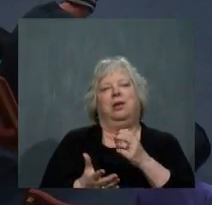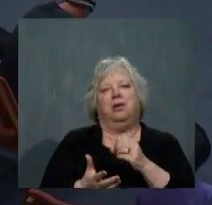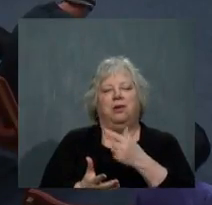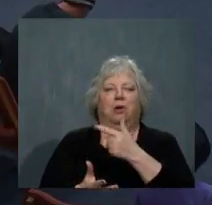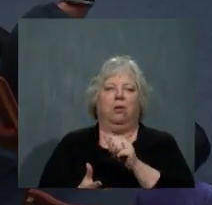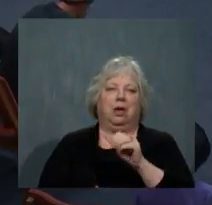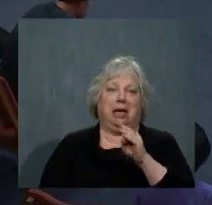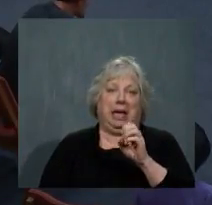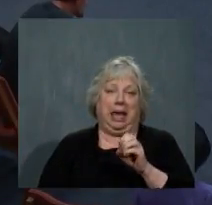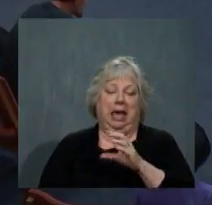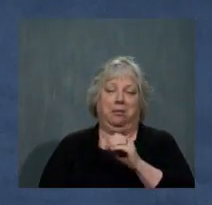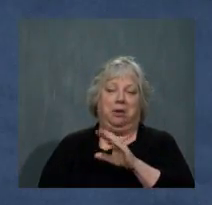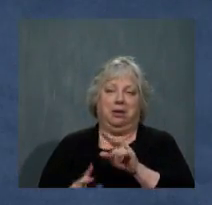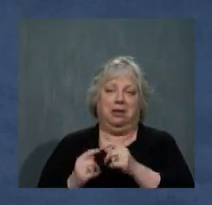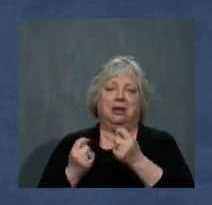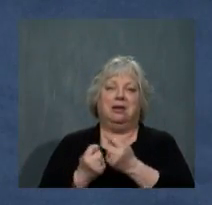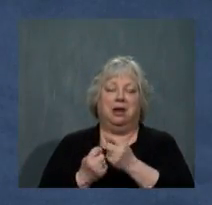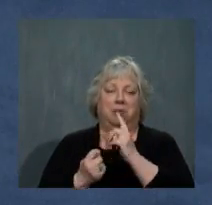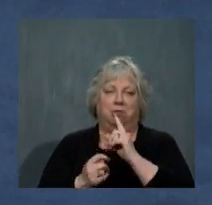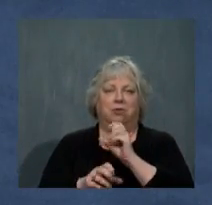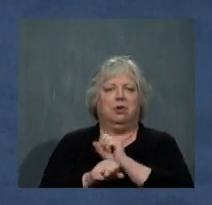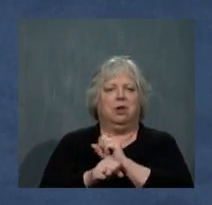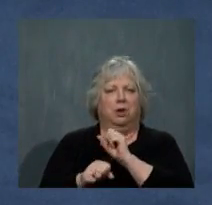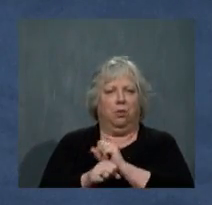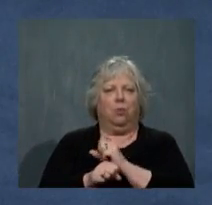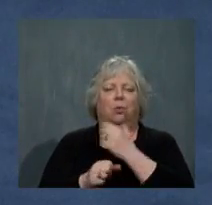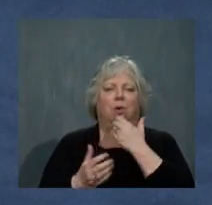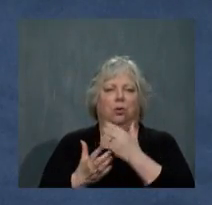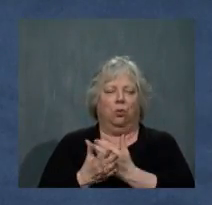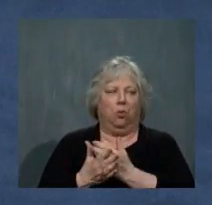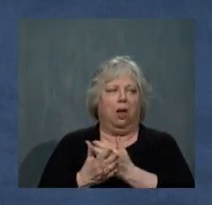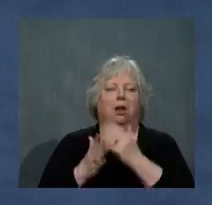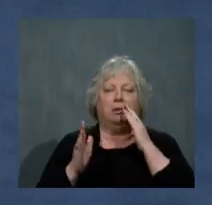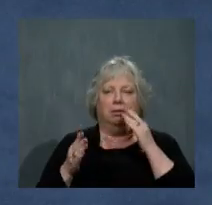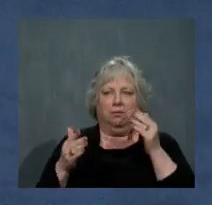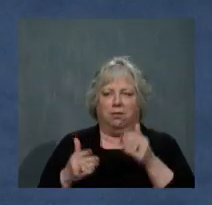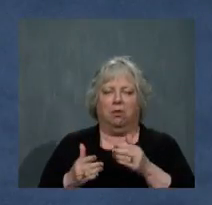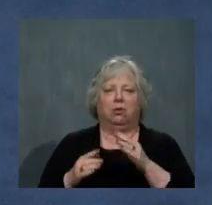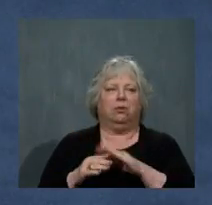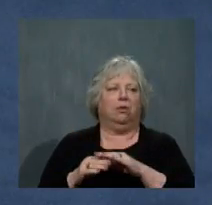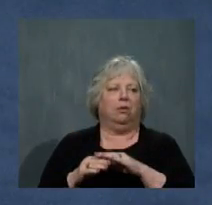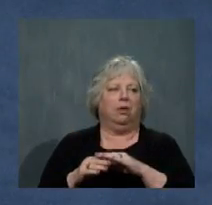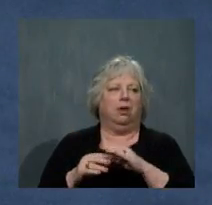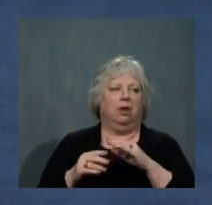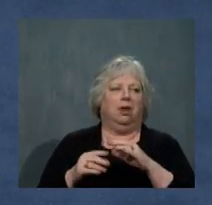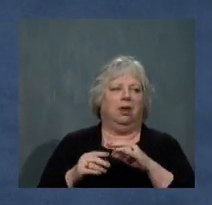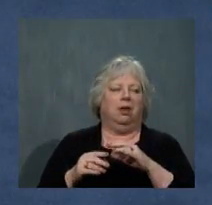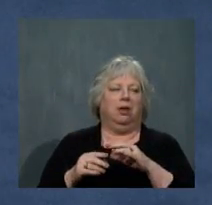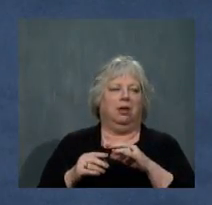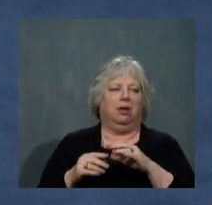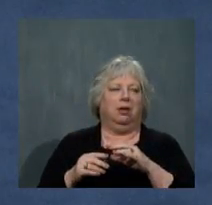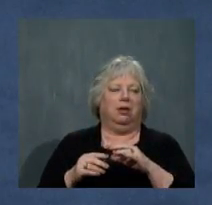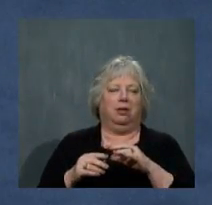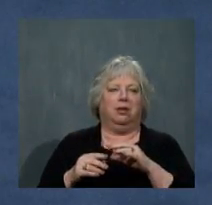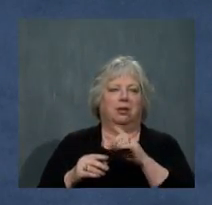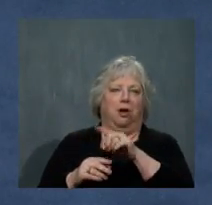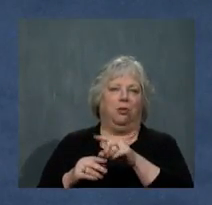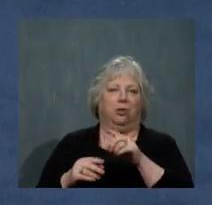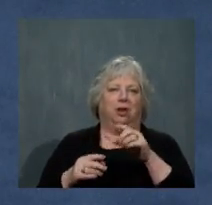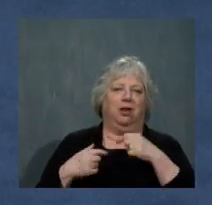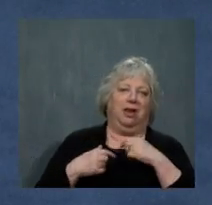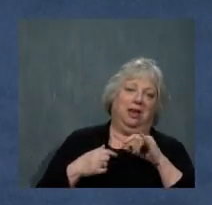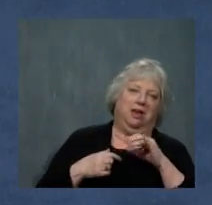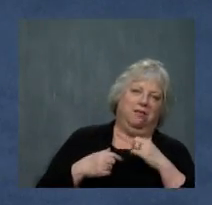Gabe and his team have really worked well. On, I guess I'm the arrow catcher. He's catching those